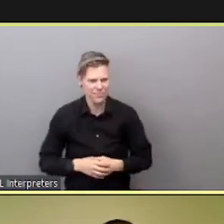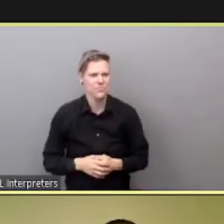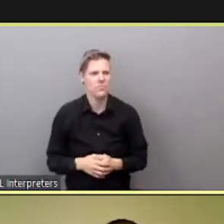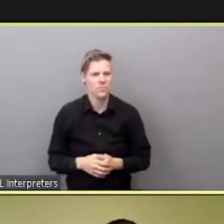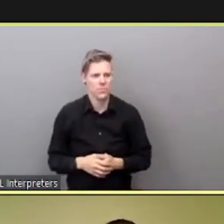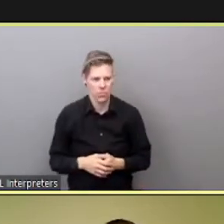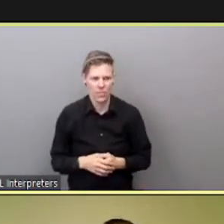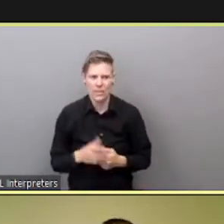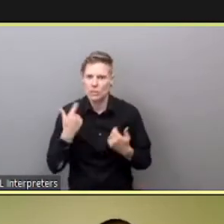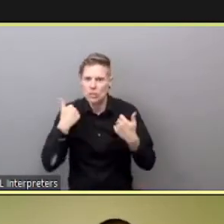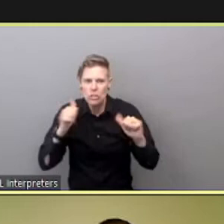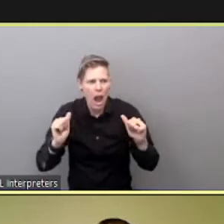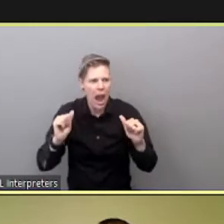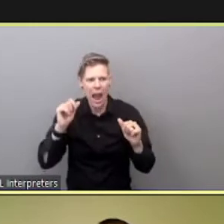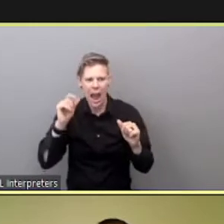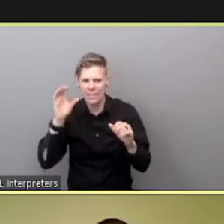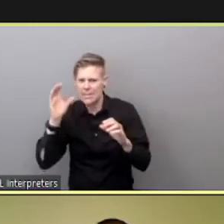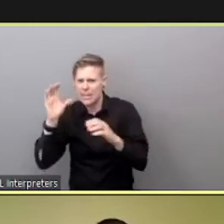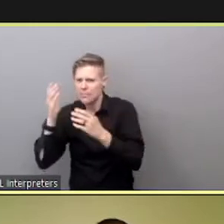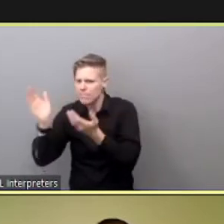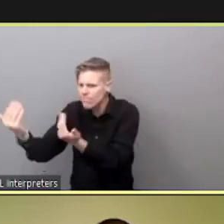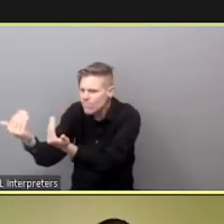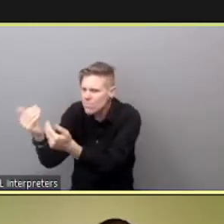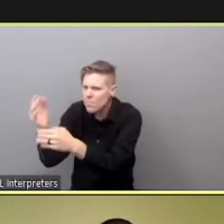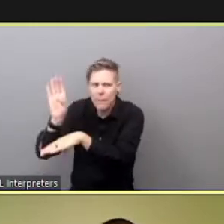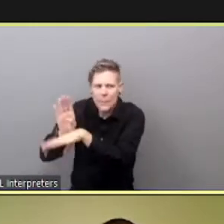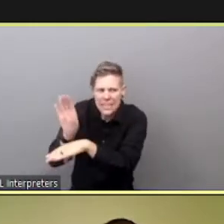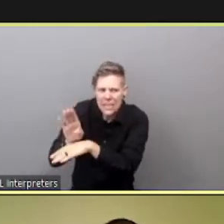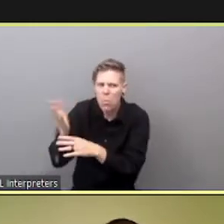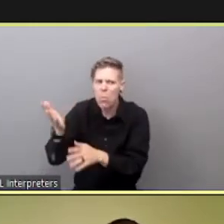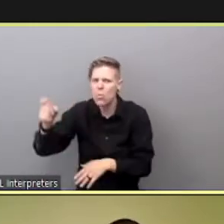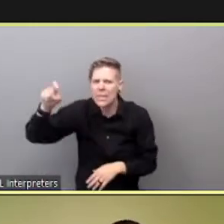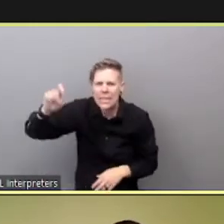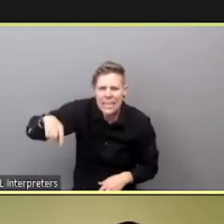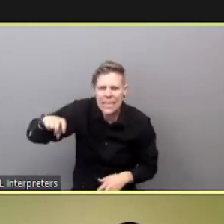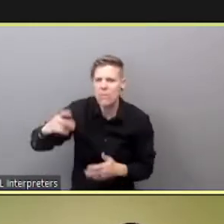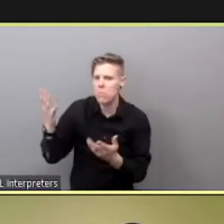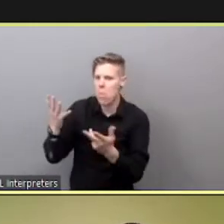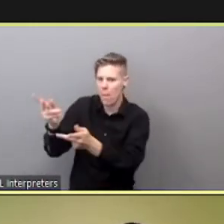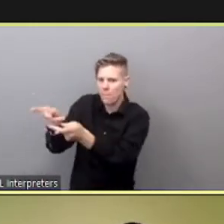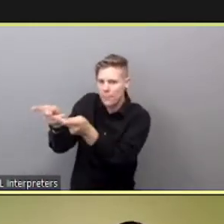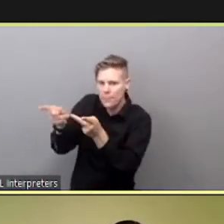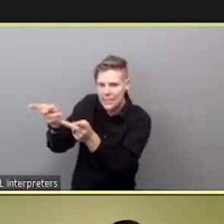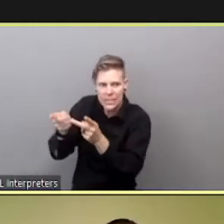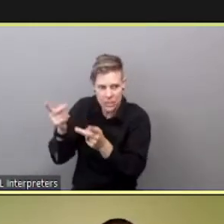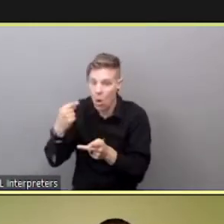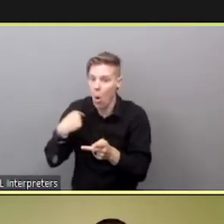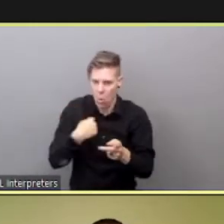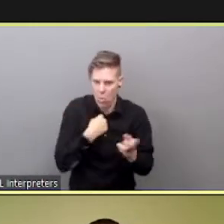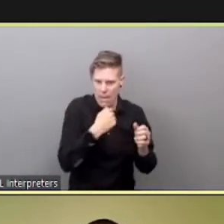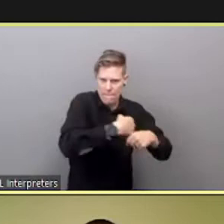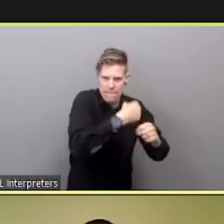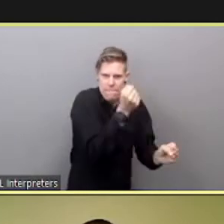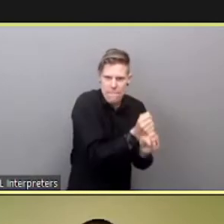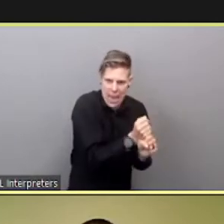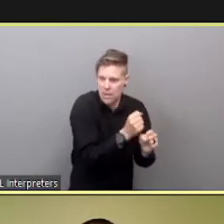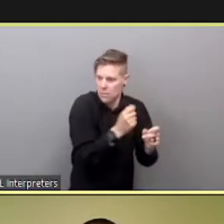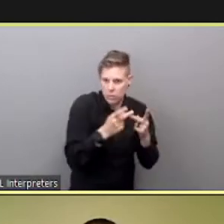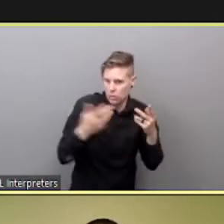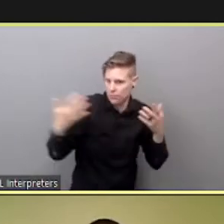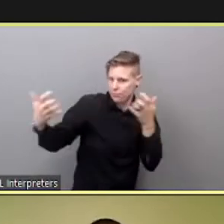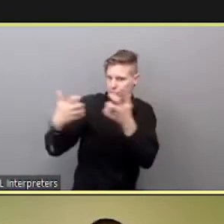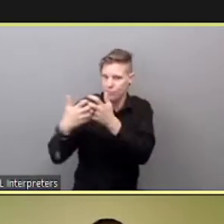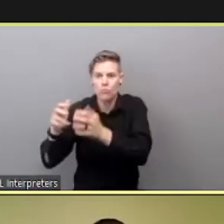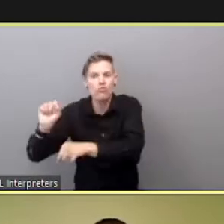and understanding what they need and making direct referrals and connections. And I'll share an example here. It has been a